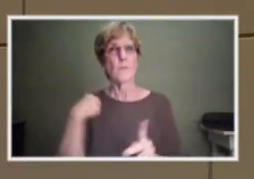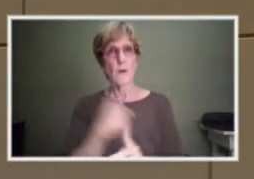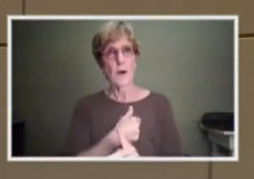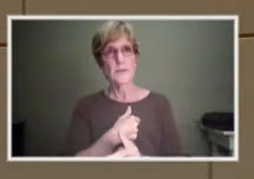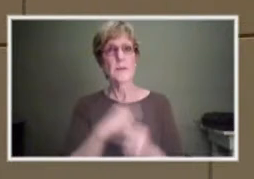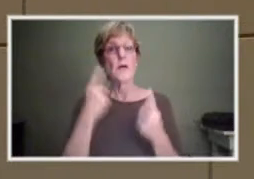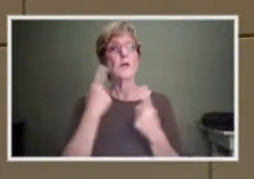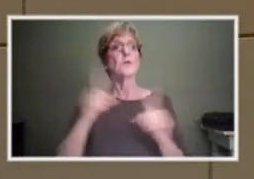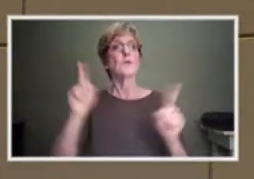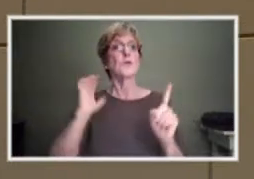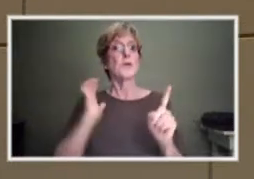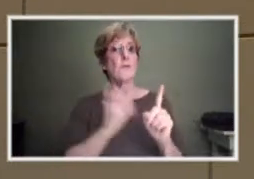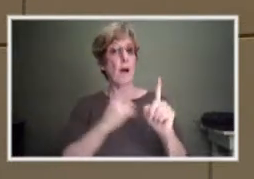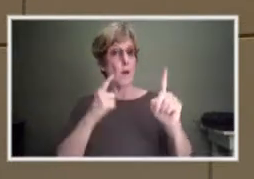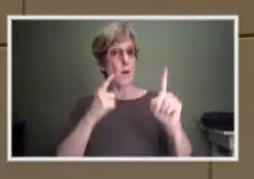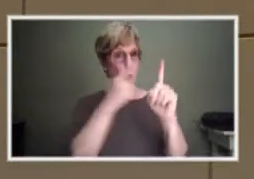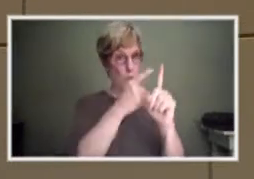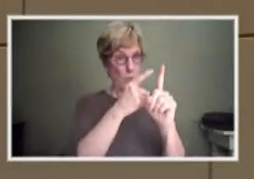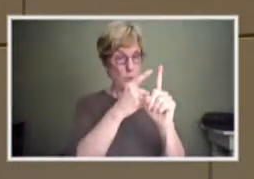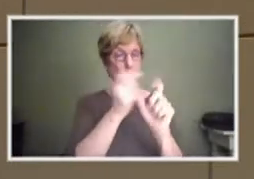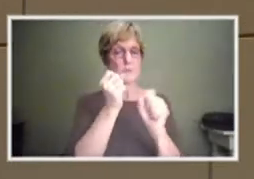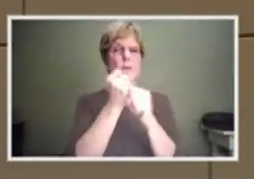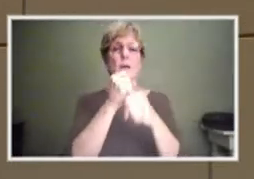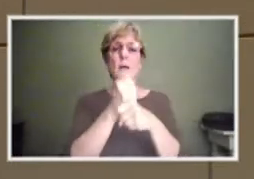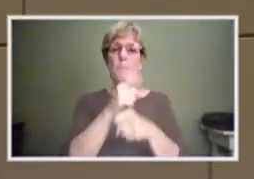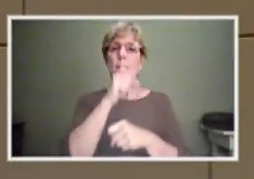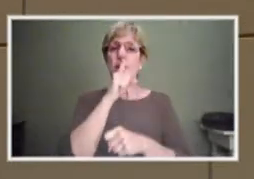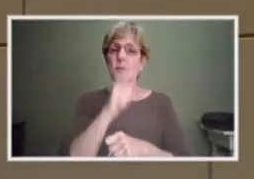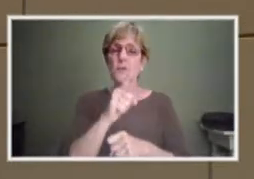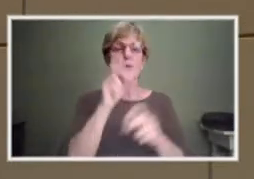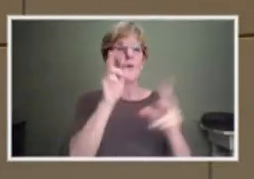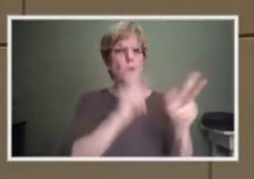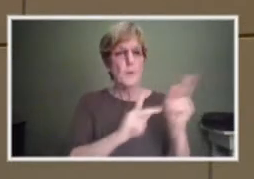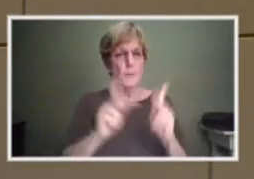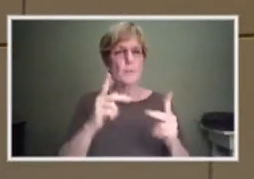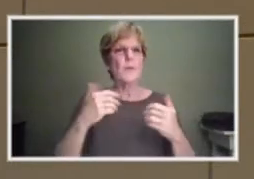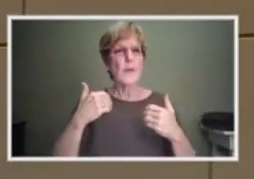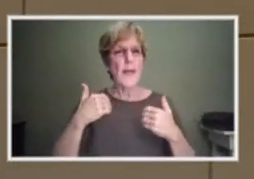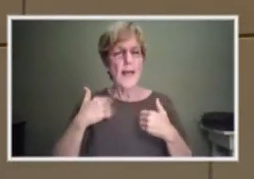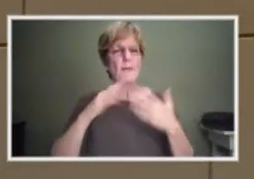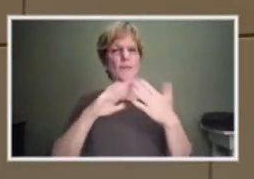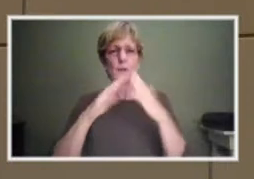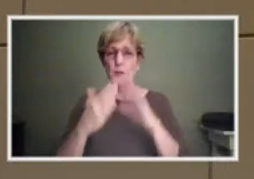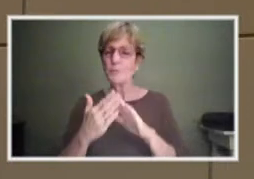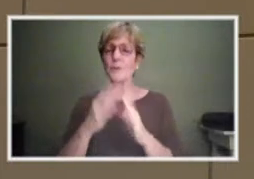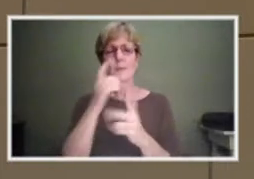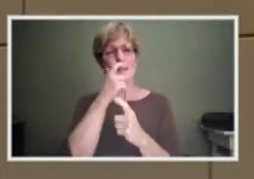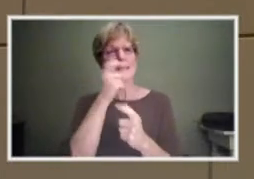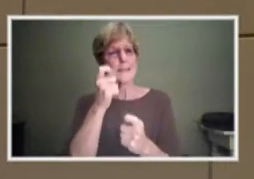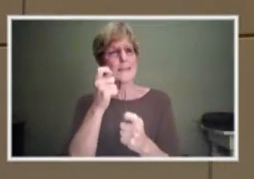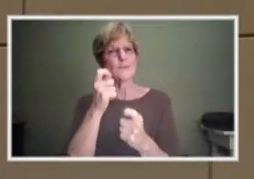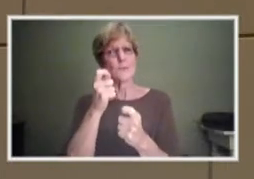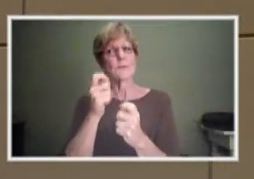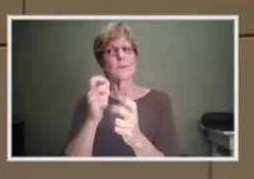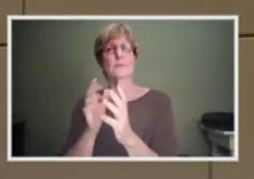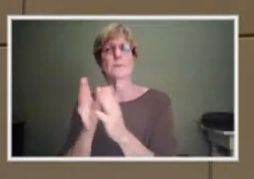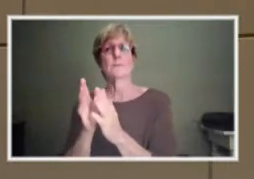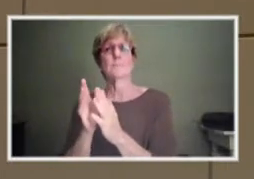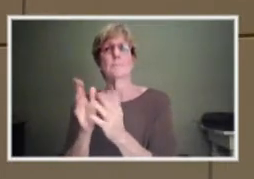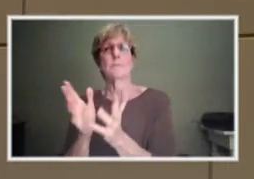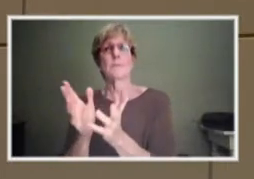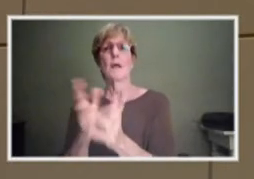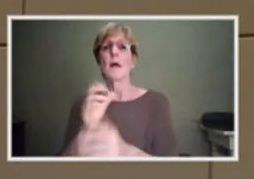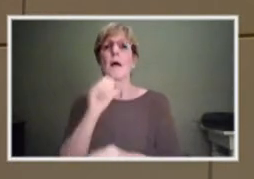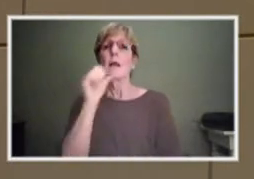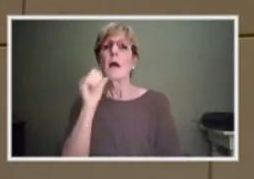our goals, but make sure that we have individuals who have the community's best interests at heart, opposed to trying to step in and